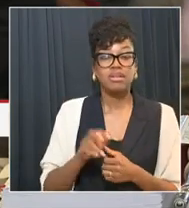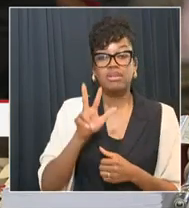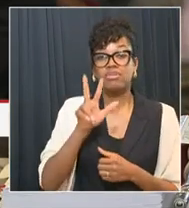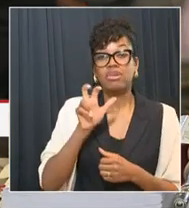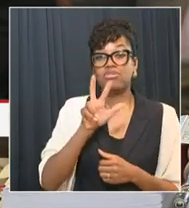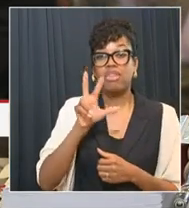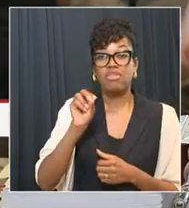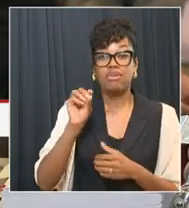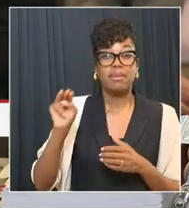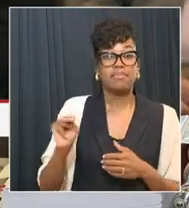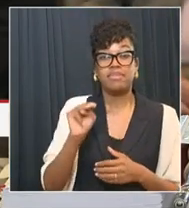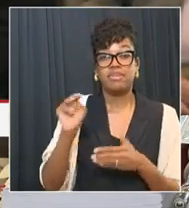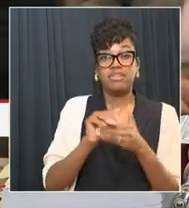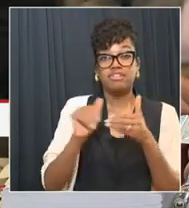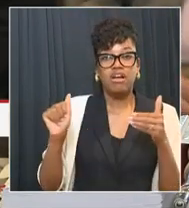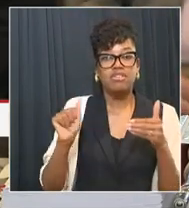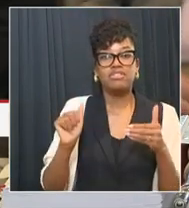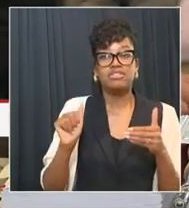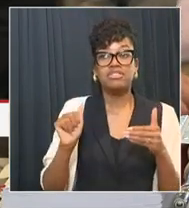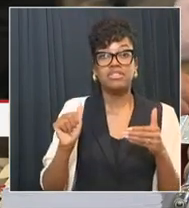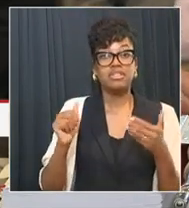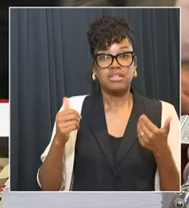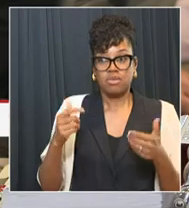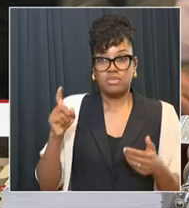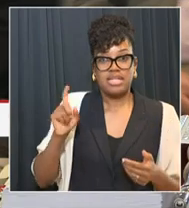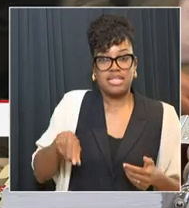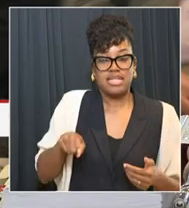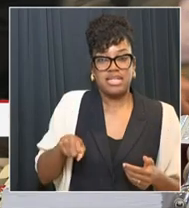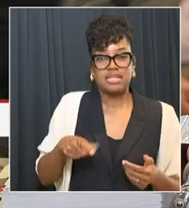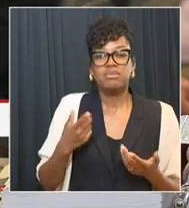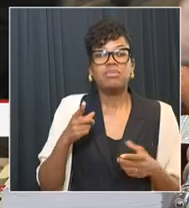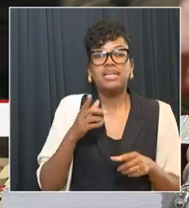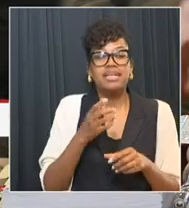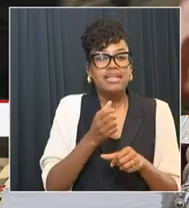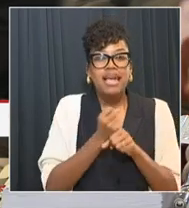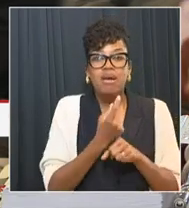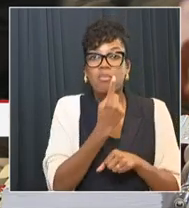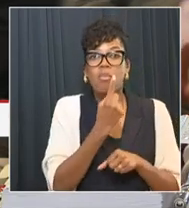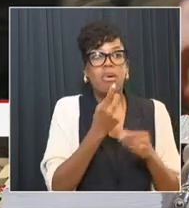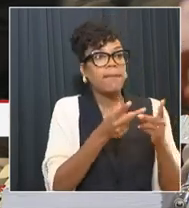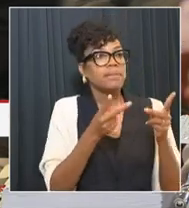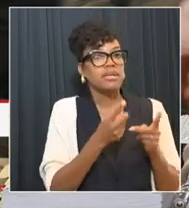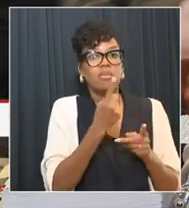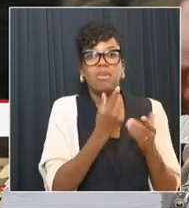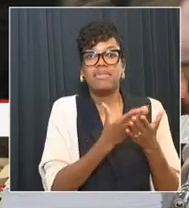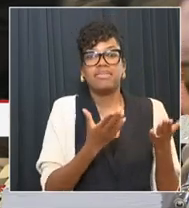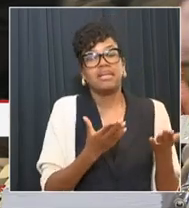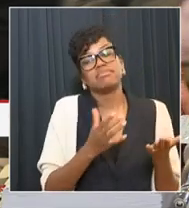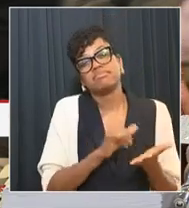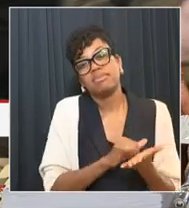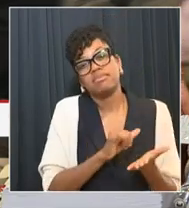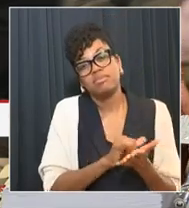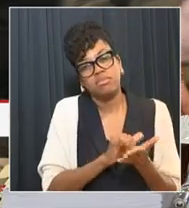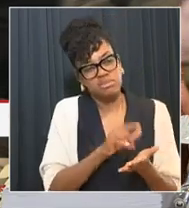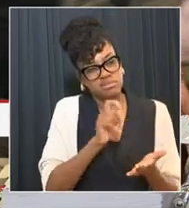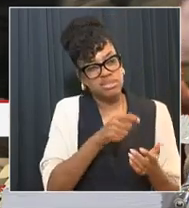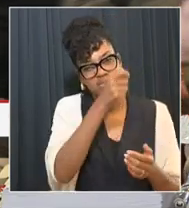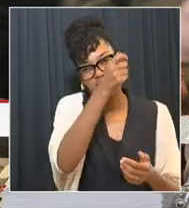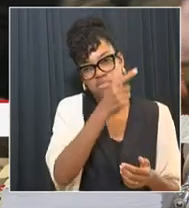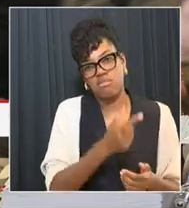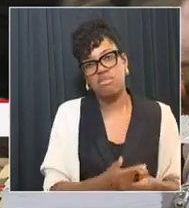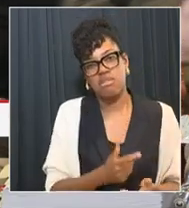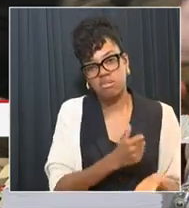1 year. But all of them working together will help us. I don't know, Kevin, if you want to add to